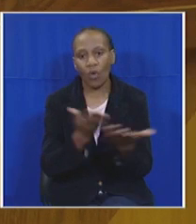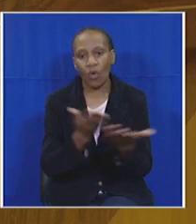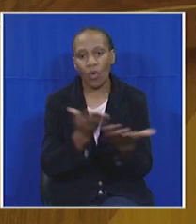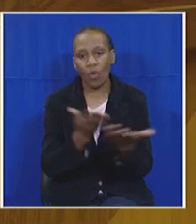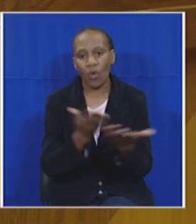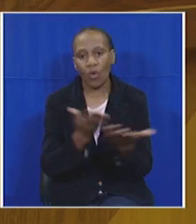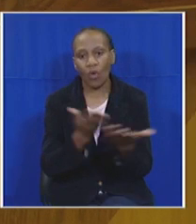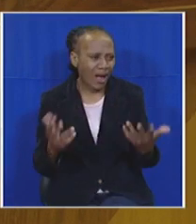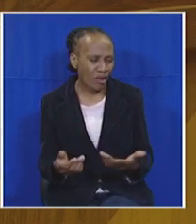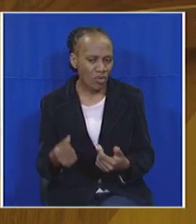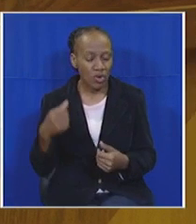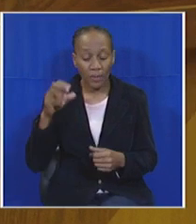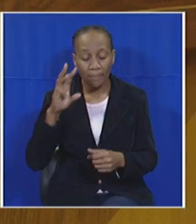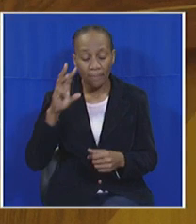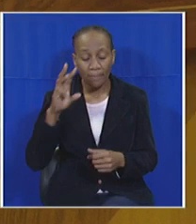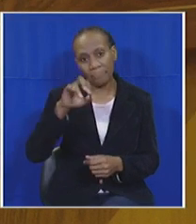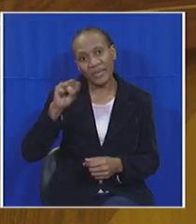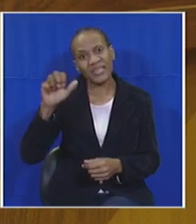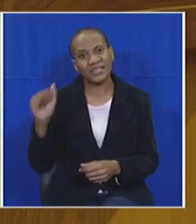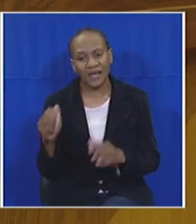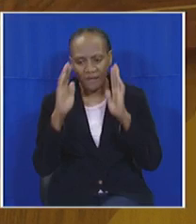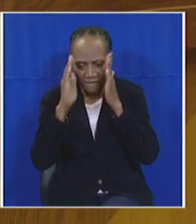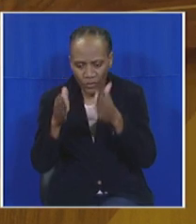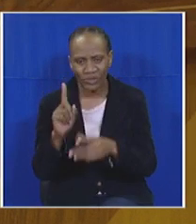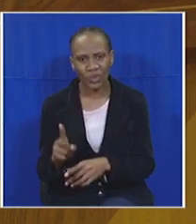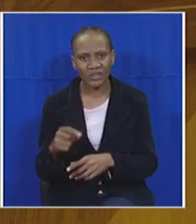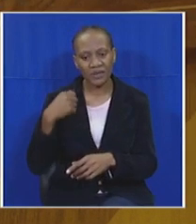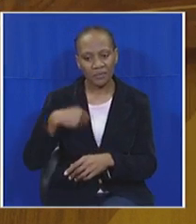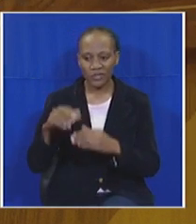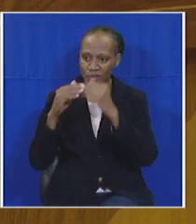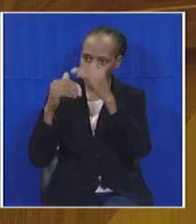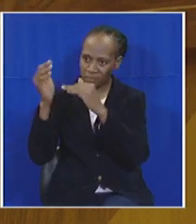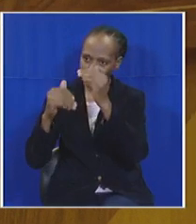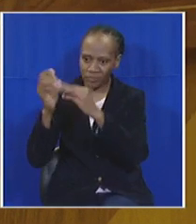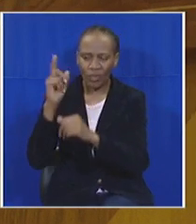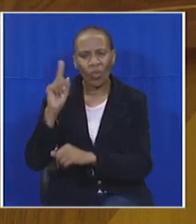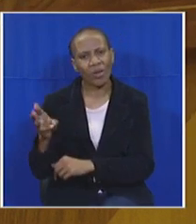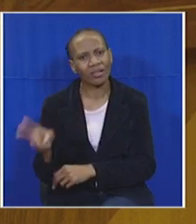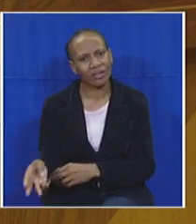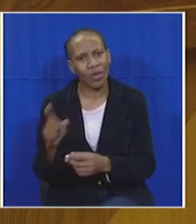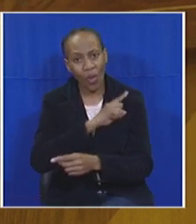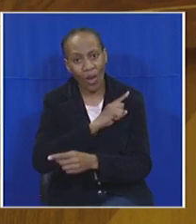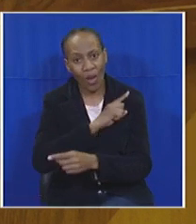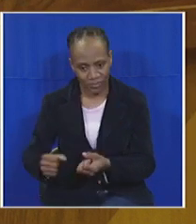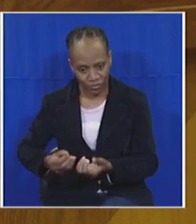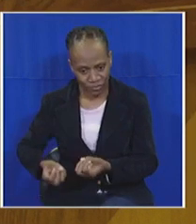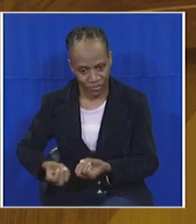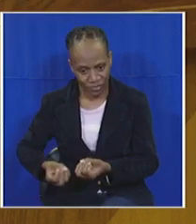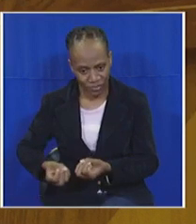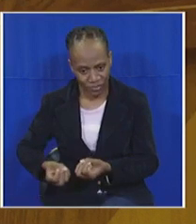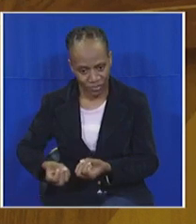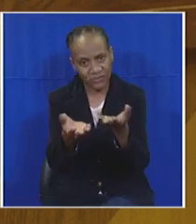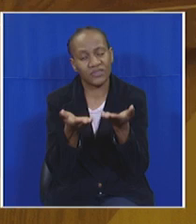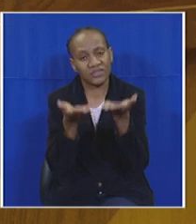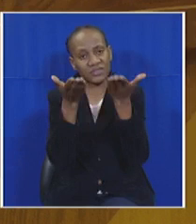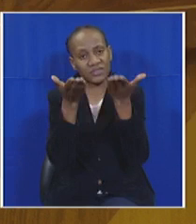Infrastructure Support Agency, MISA, is focused on improving municipal infrastructure for accelerated service delivery. That is supposedly in keeping